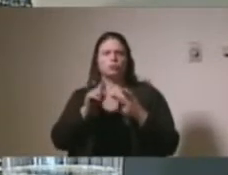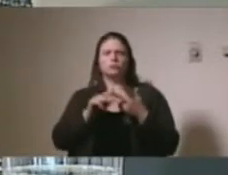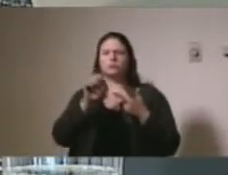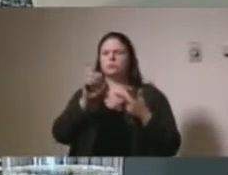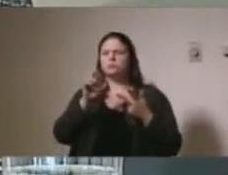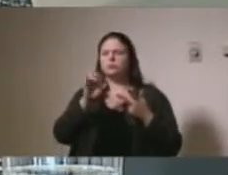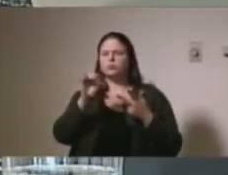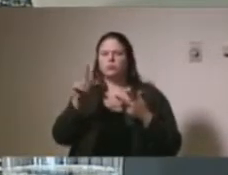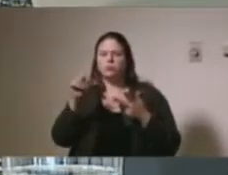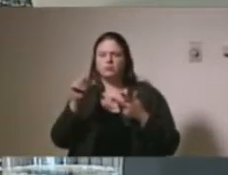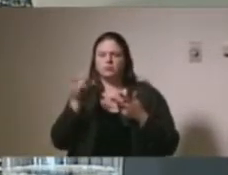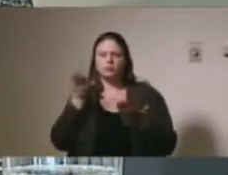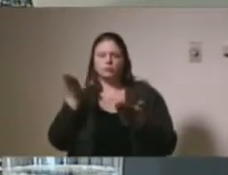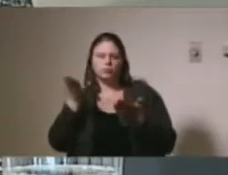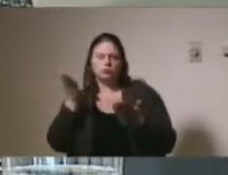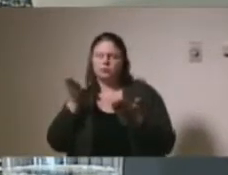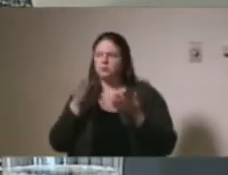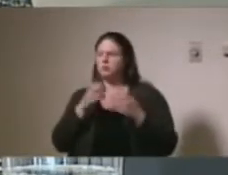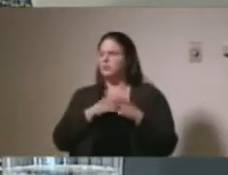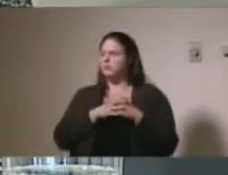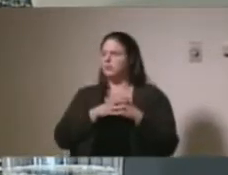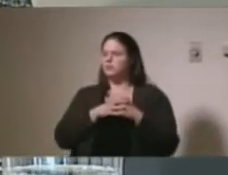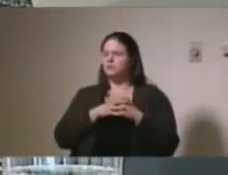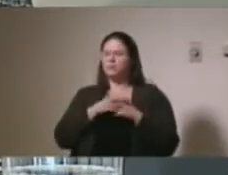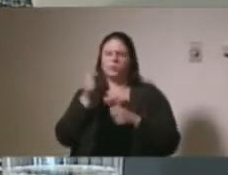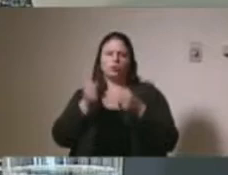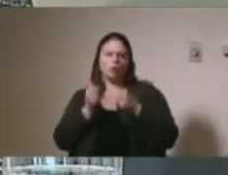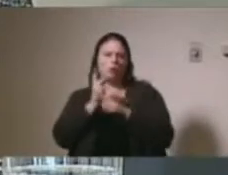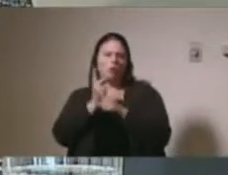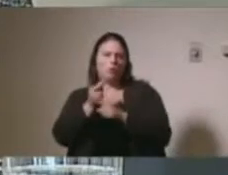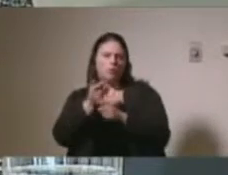services and car loans and